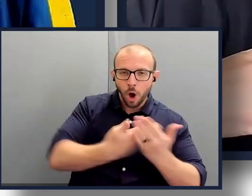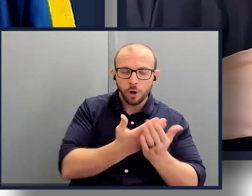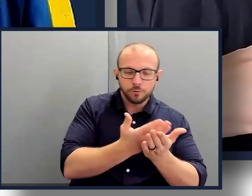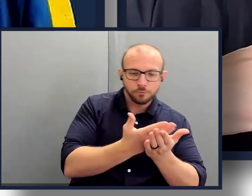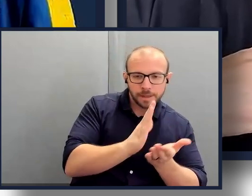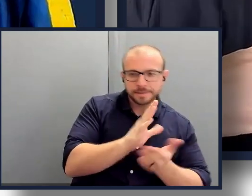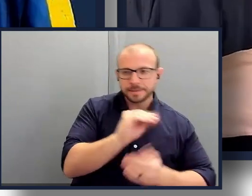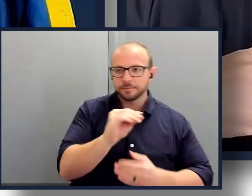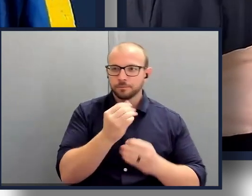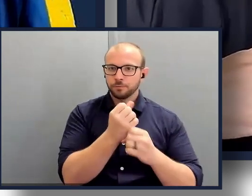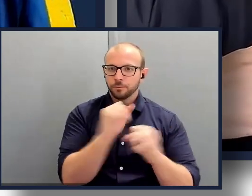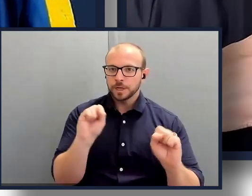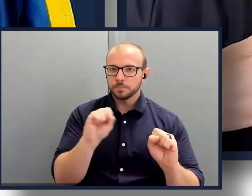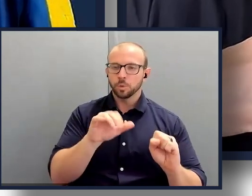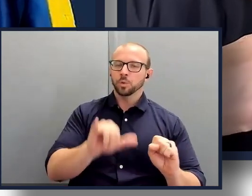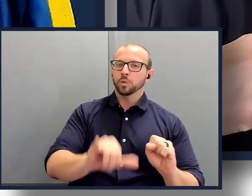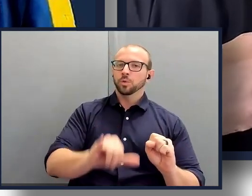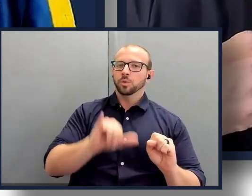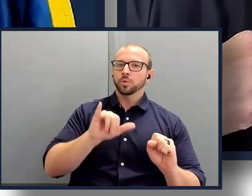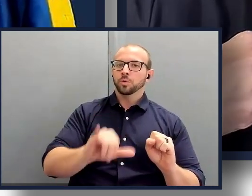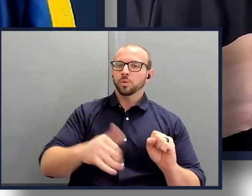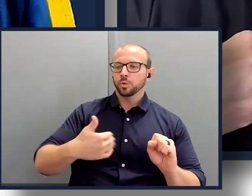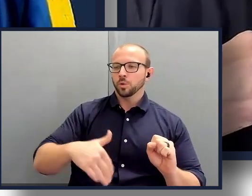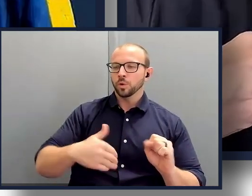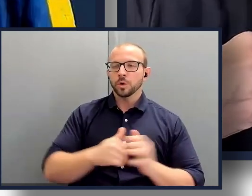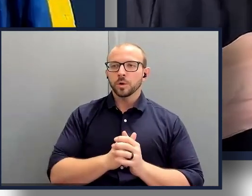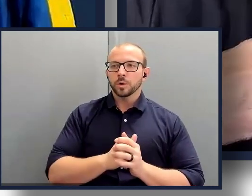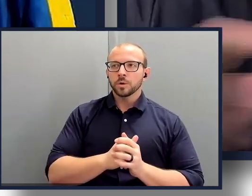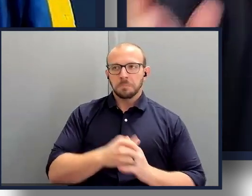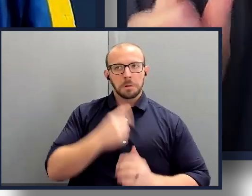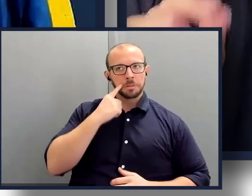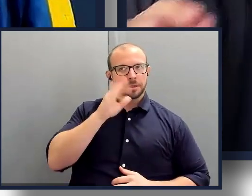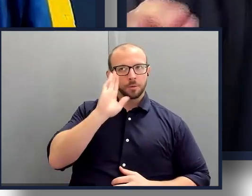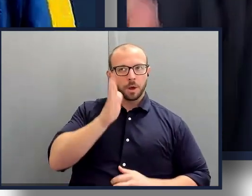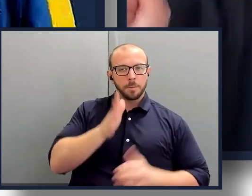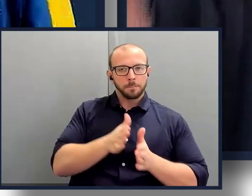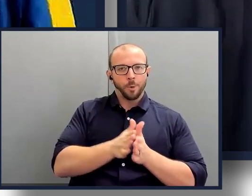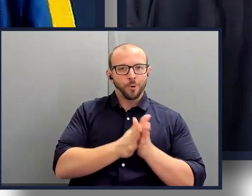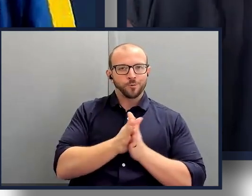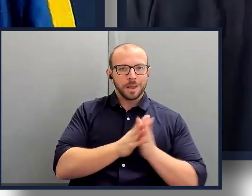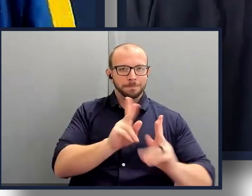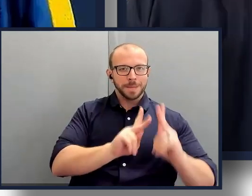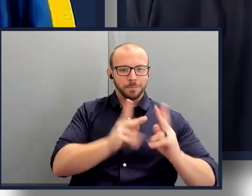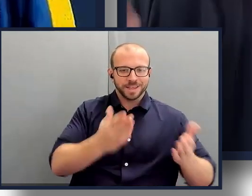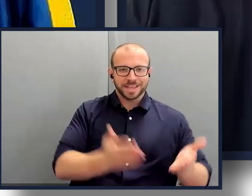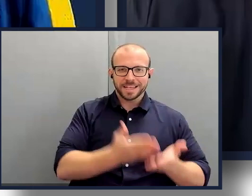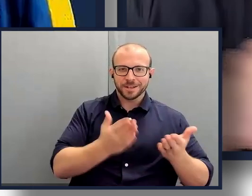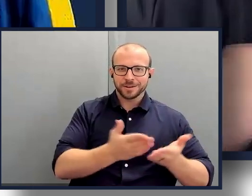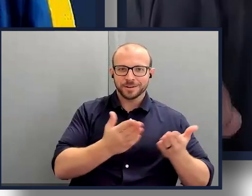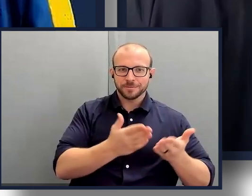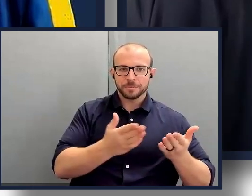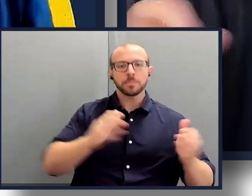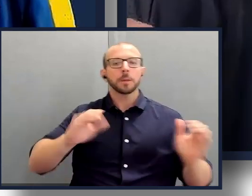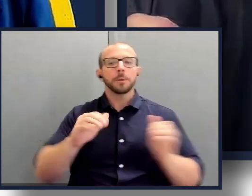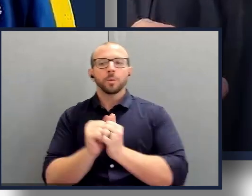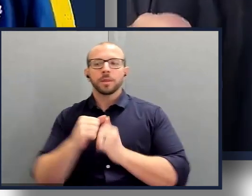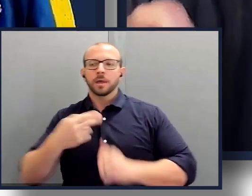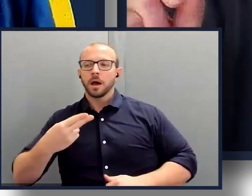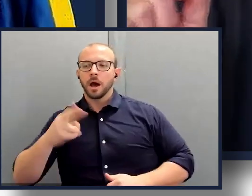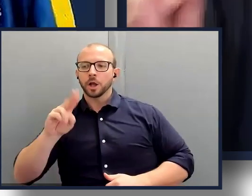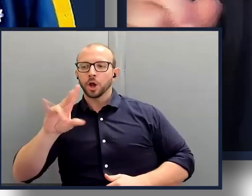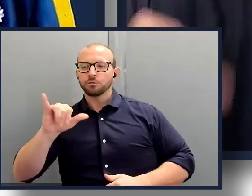I think that's going to motivate them in a way that it wouldn't motivate Hungarian citizens.